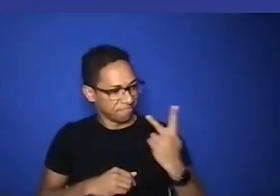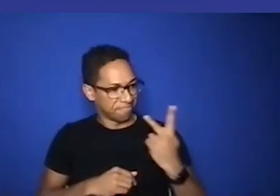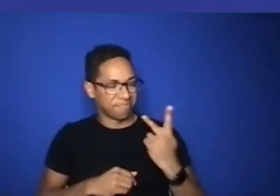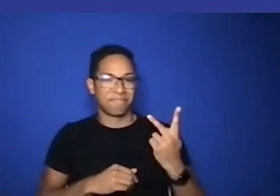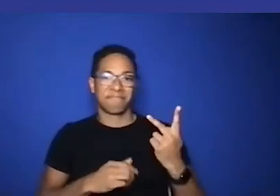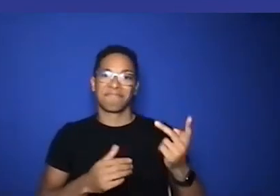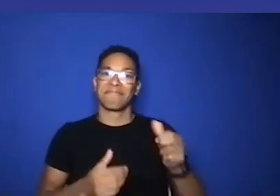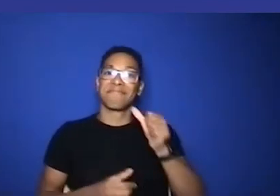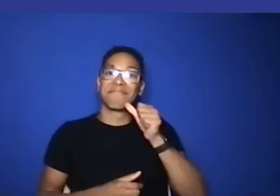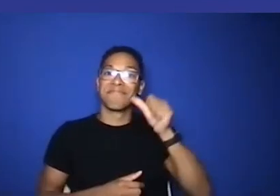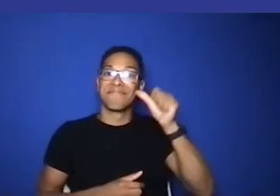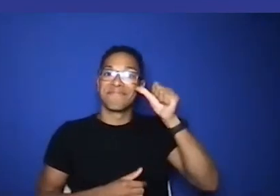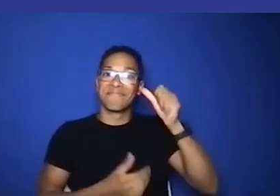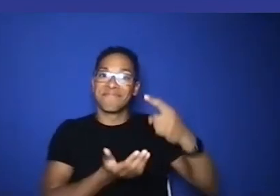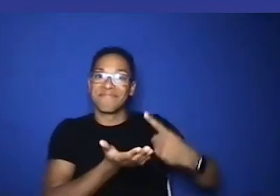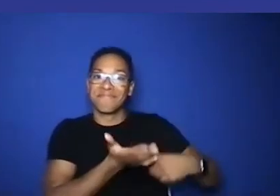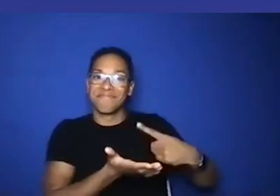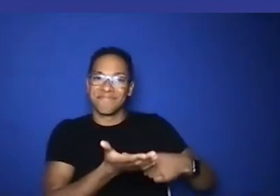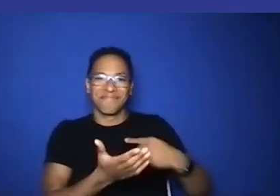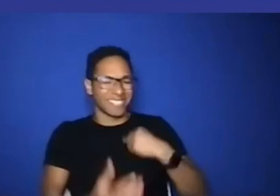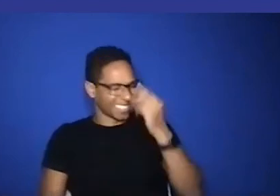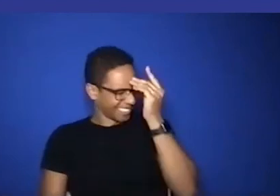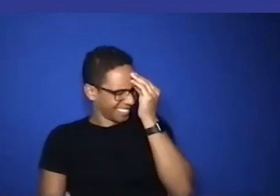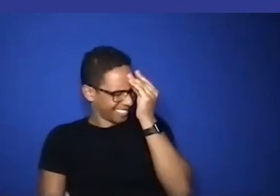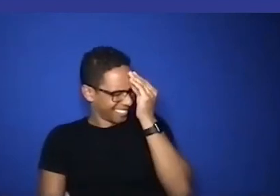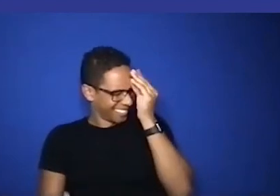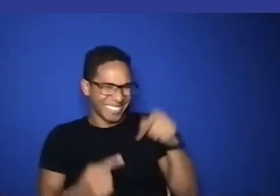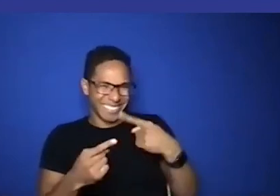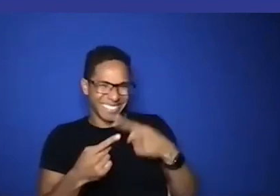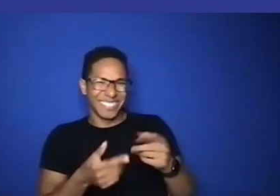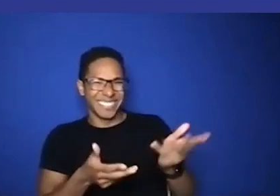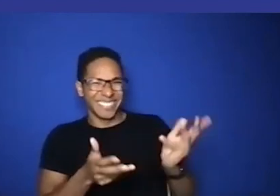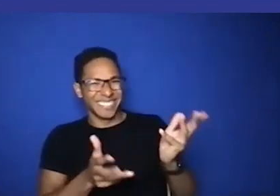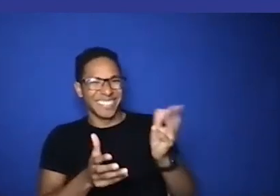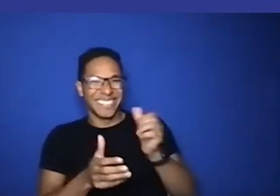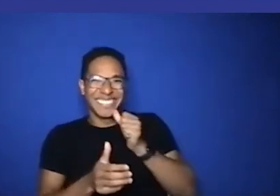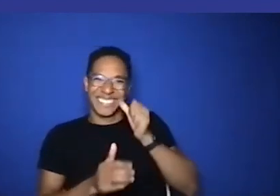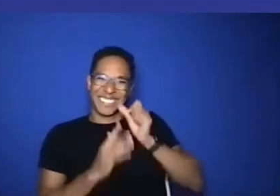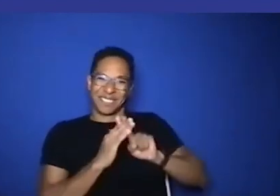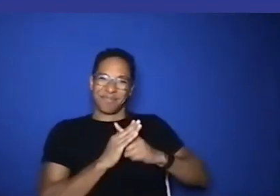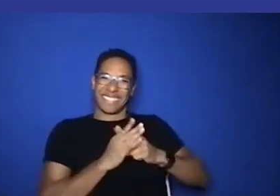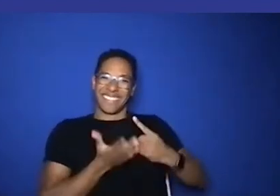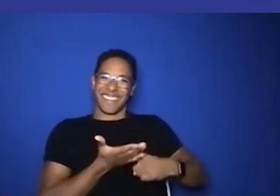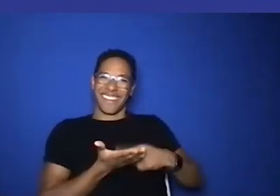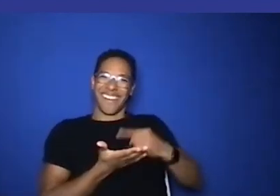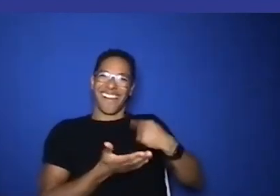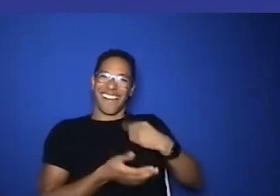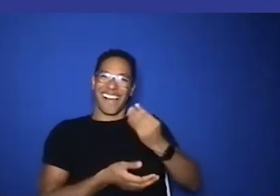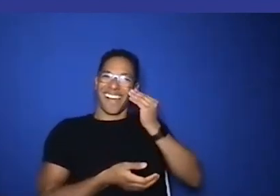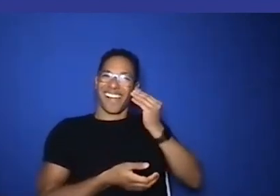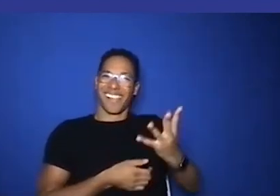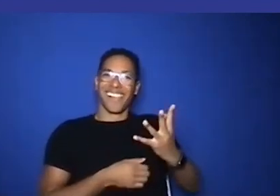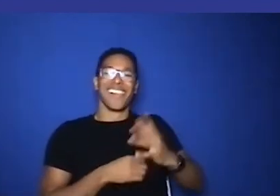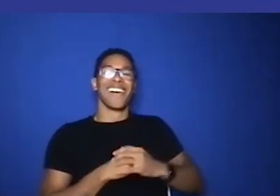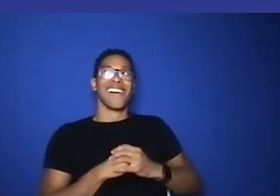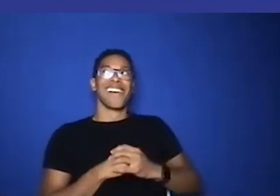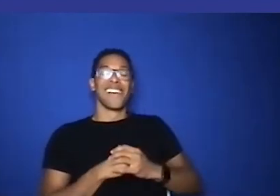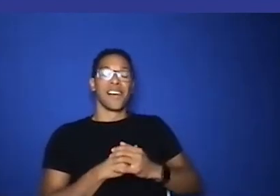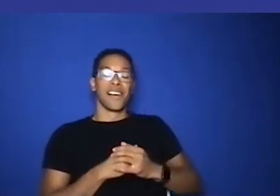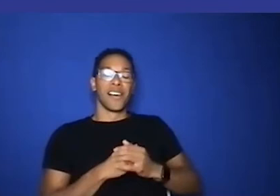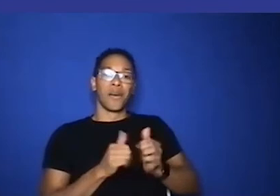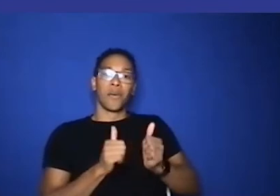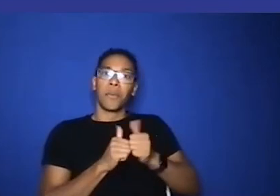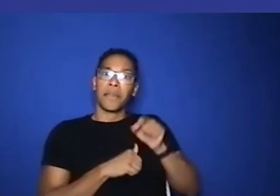conversation yesterday, and I guess I'm just thinking about what I shared at the beginning of this conversation, and then just thinking with him